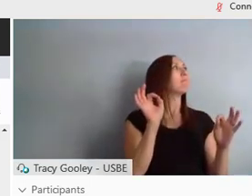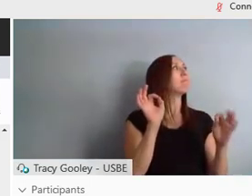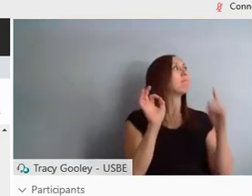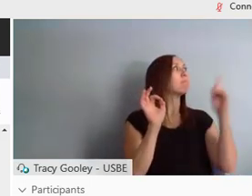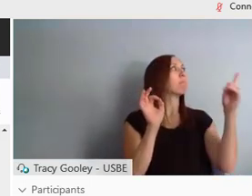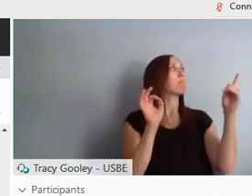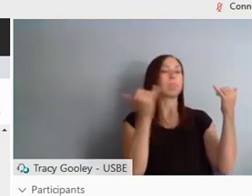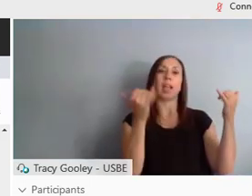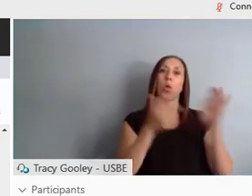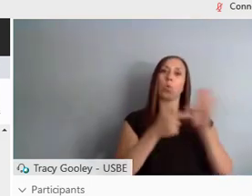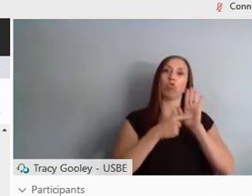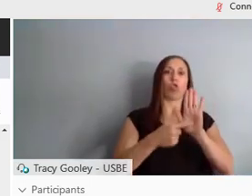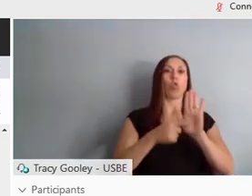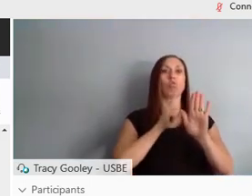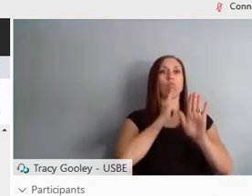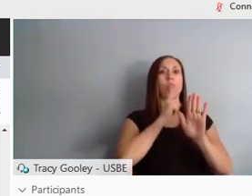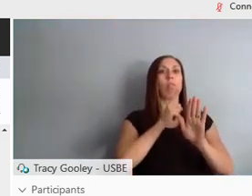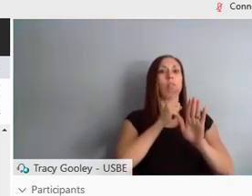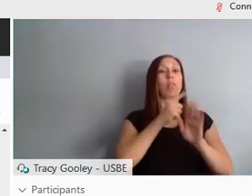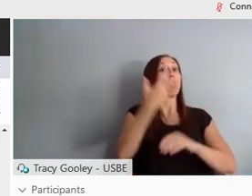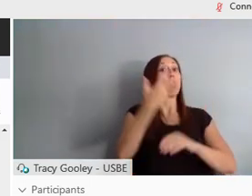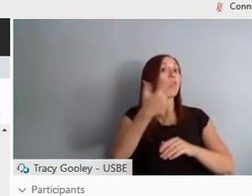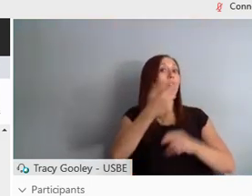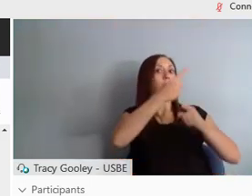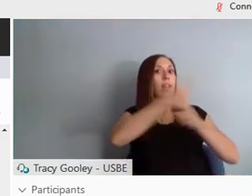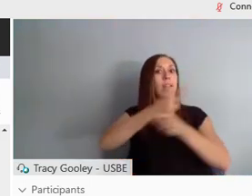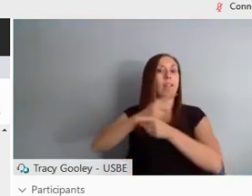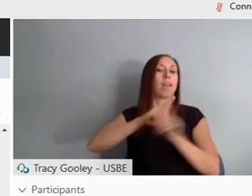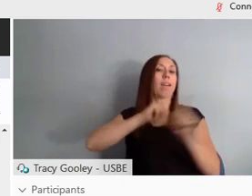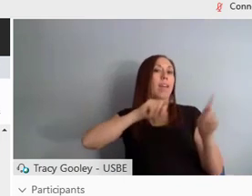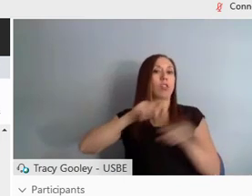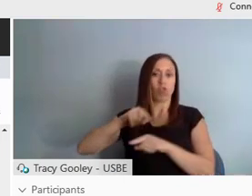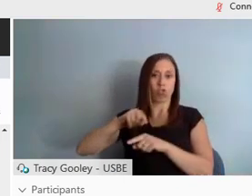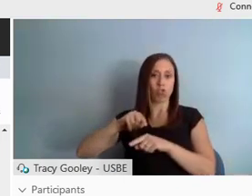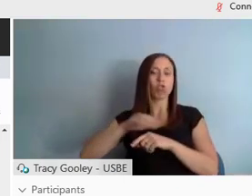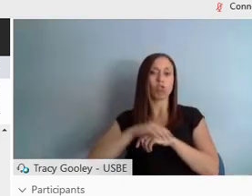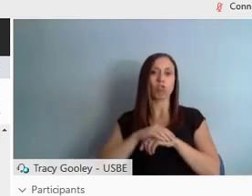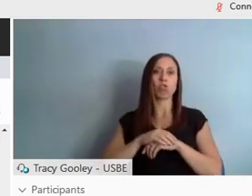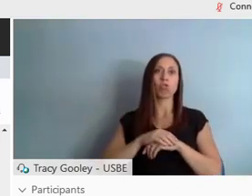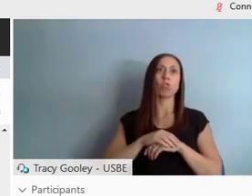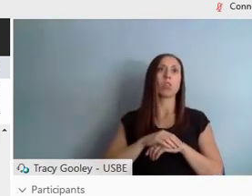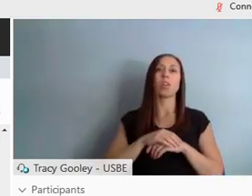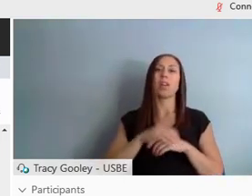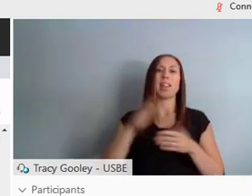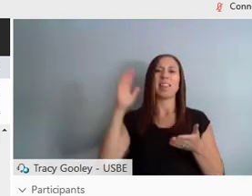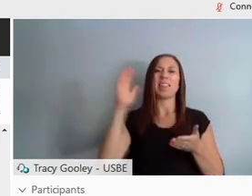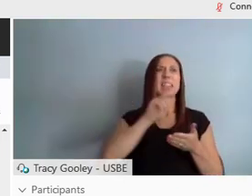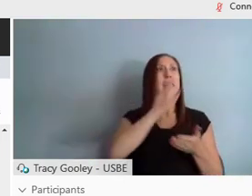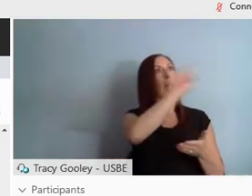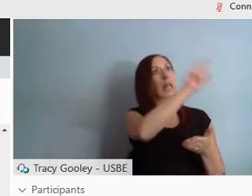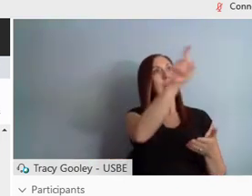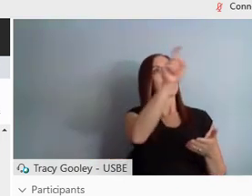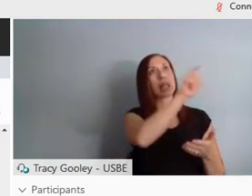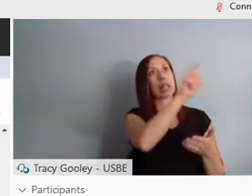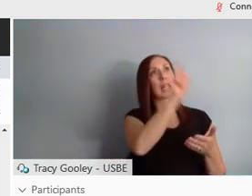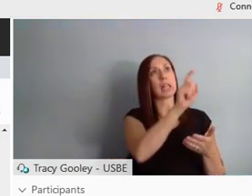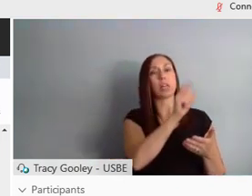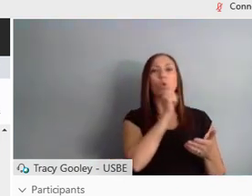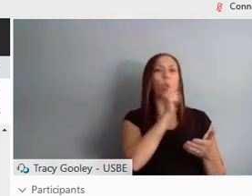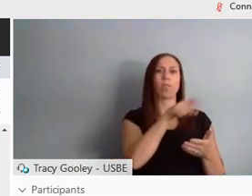way, it reflects the 3 correct answers that they provided with much less clicking than marking